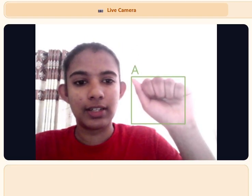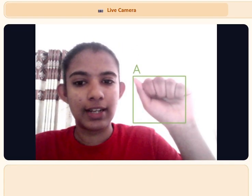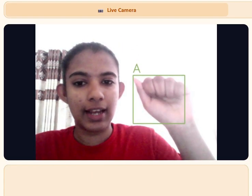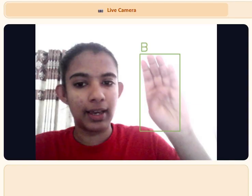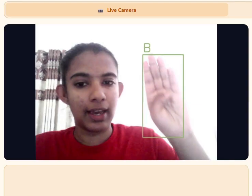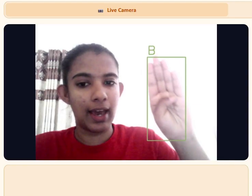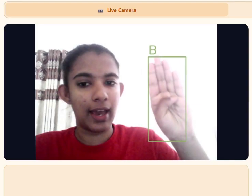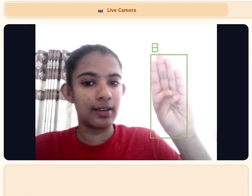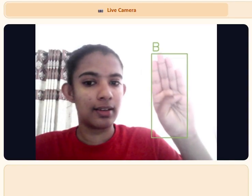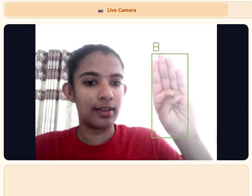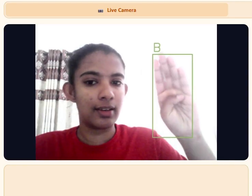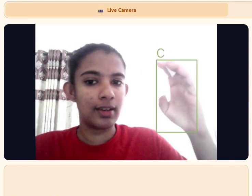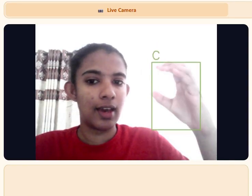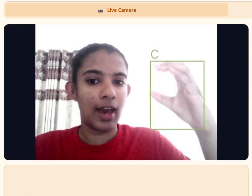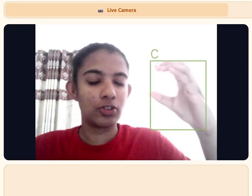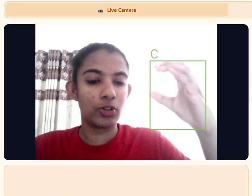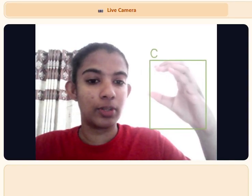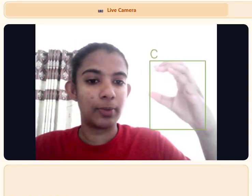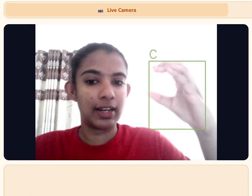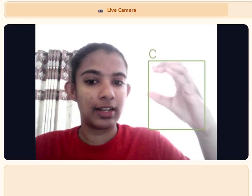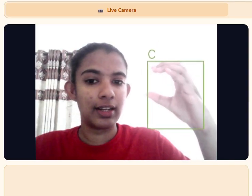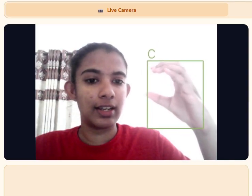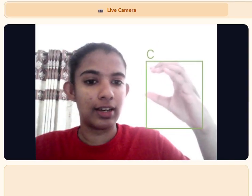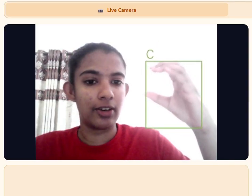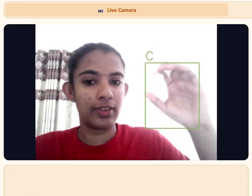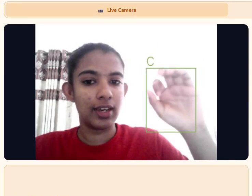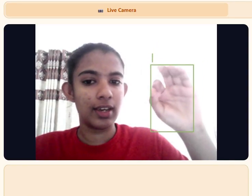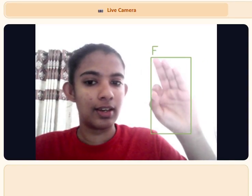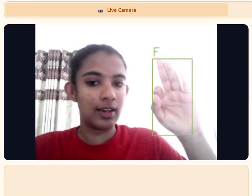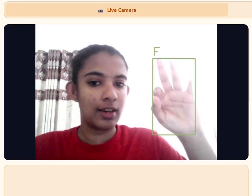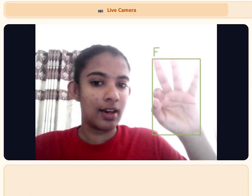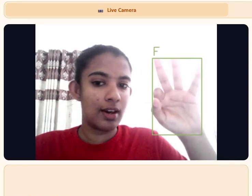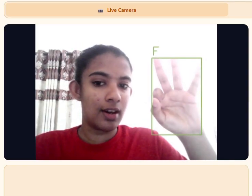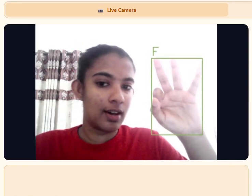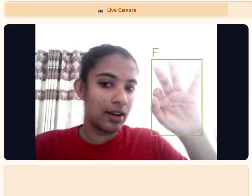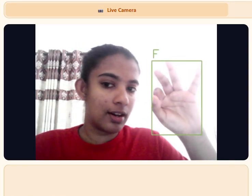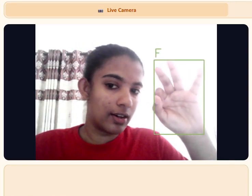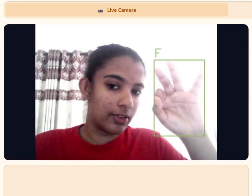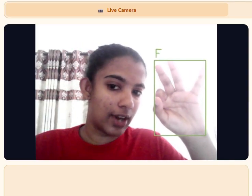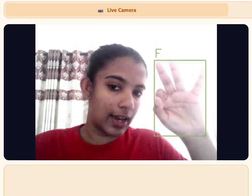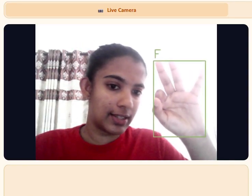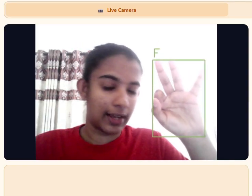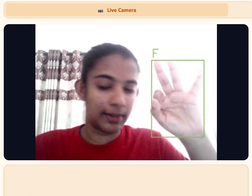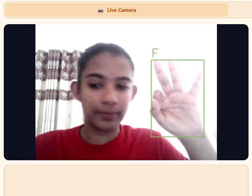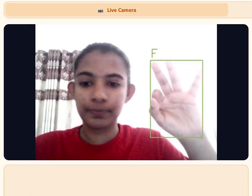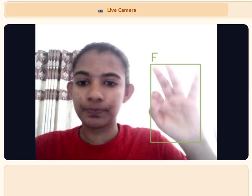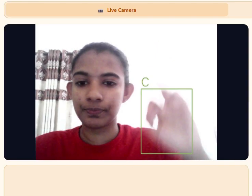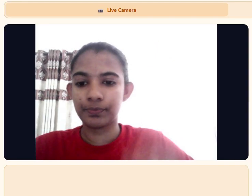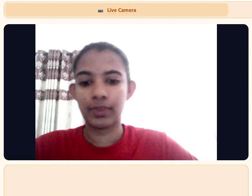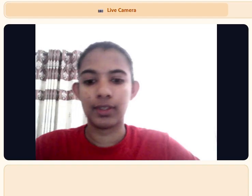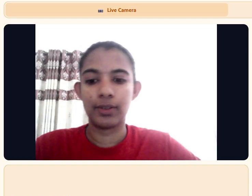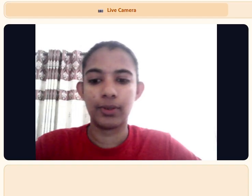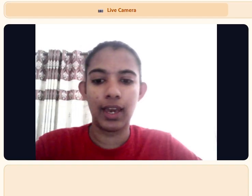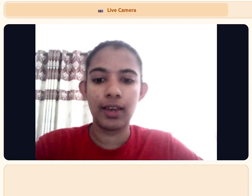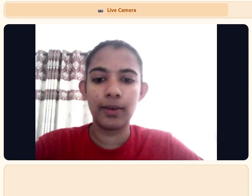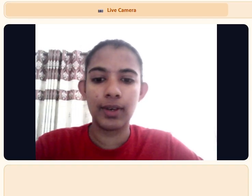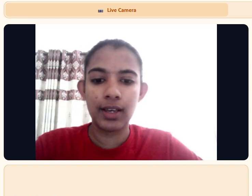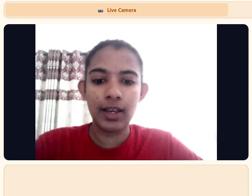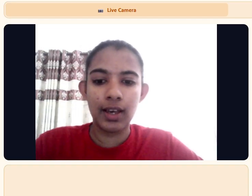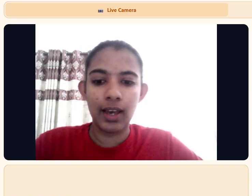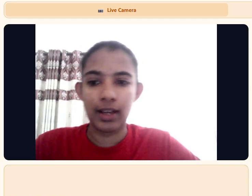will detect my hand and show the predicted here on the right side.